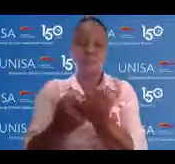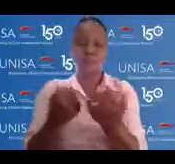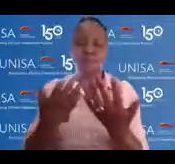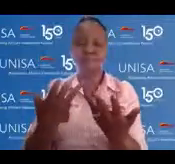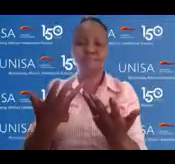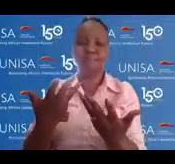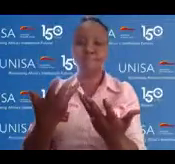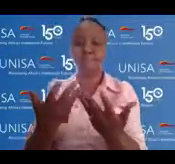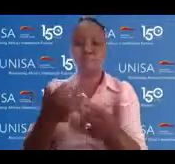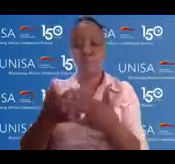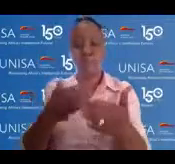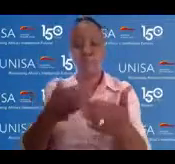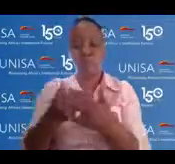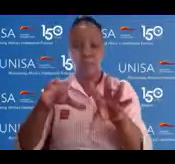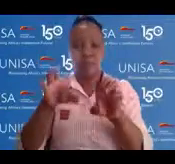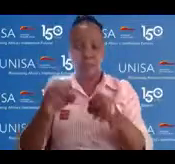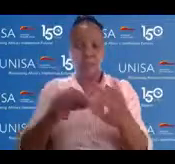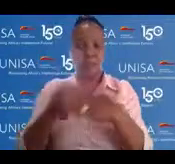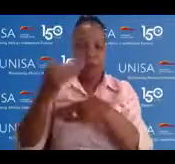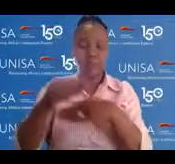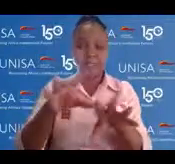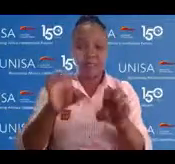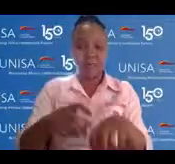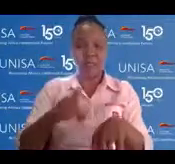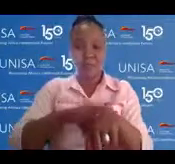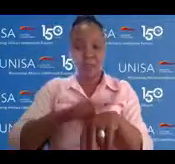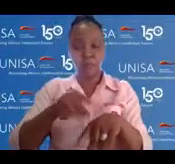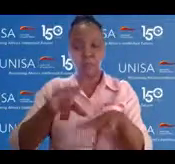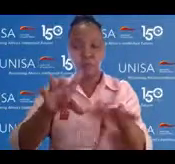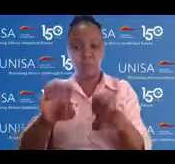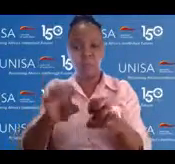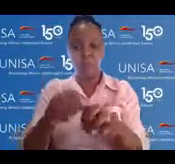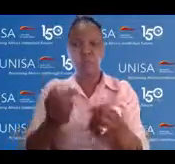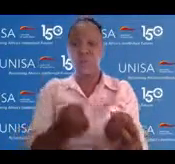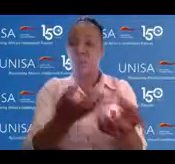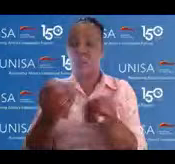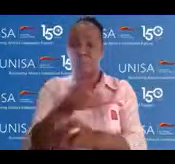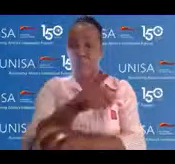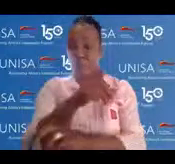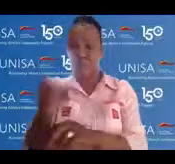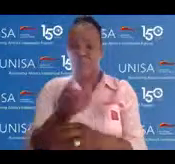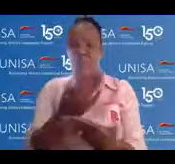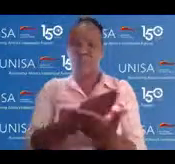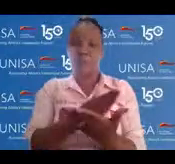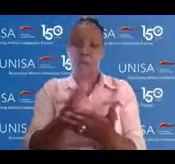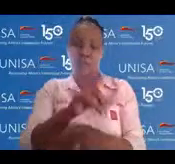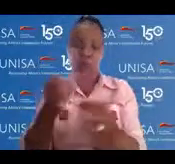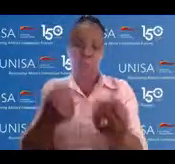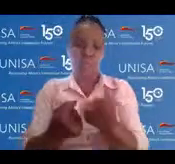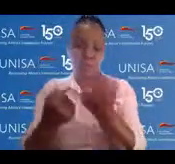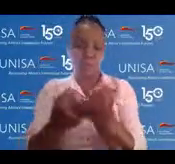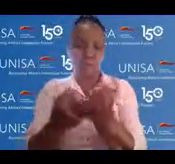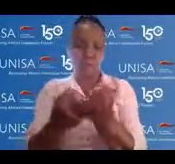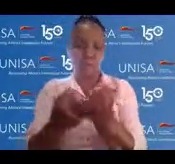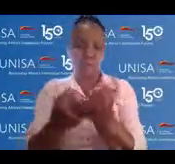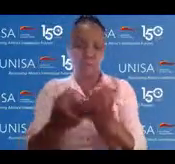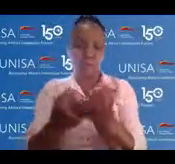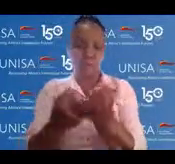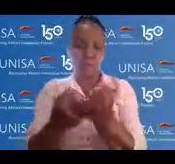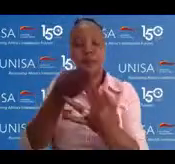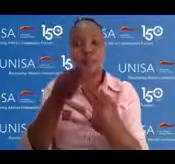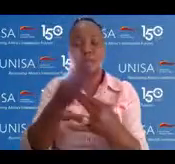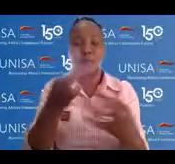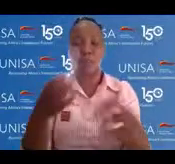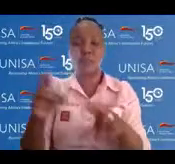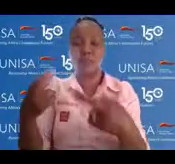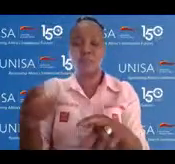pre-examination, post-examination, during the examinations. We also want to provide you today with some of the support spaces that you can access. For example, the regional support, the student